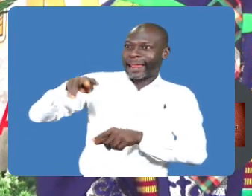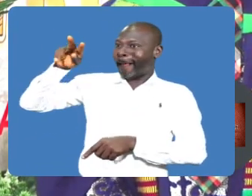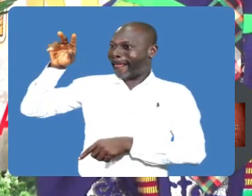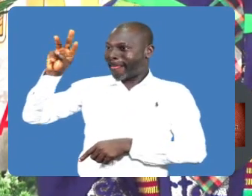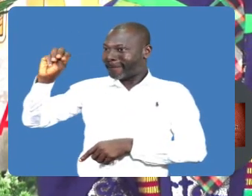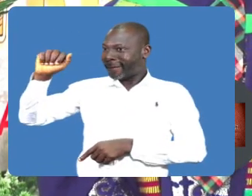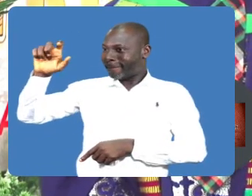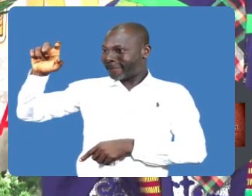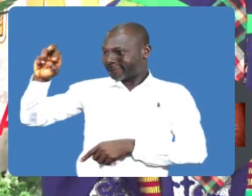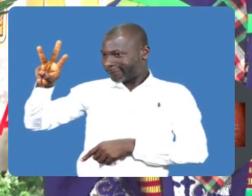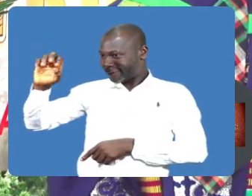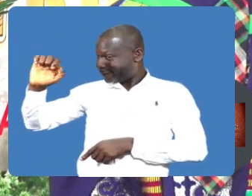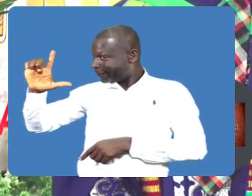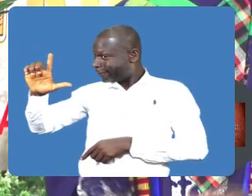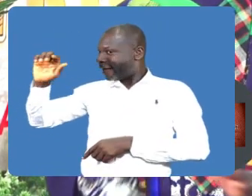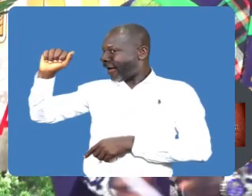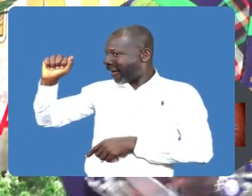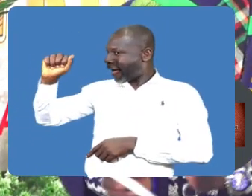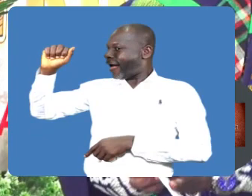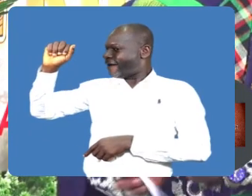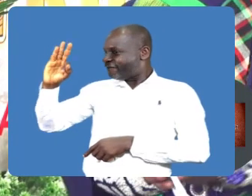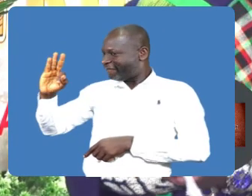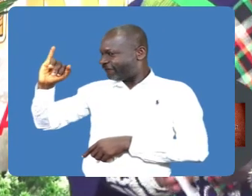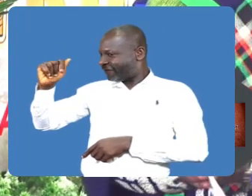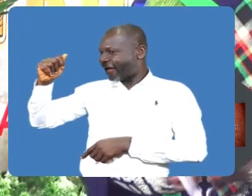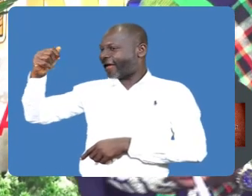Brother Maxwell Afedanya.